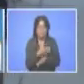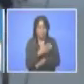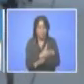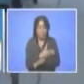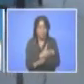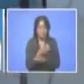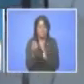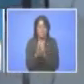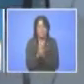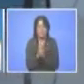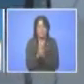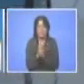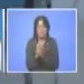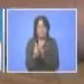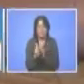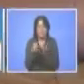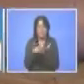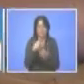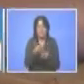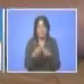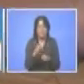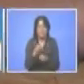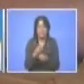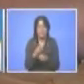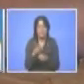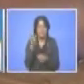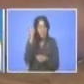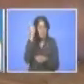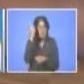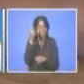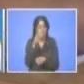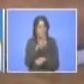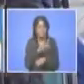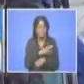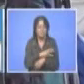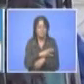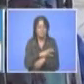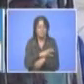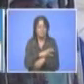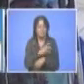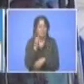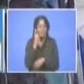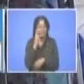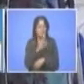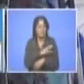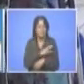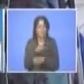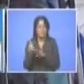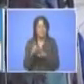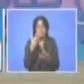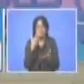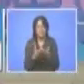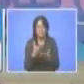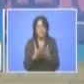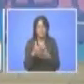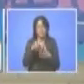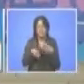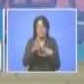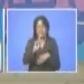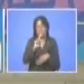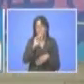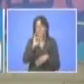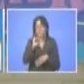made her school proud as she performed exceptionally well in the Bahamas Junior Certificate examinations. I passed